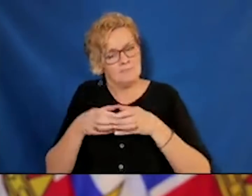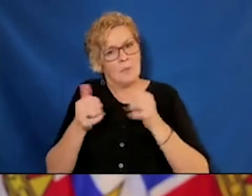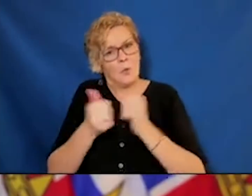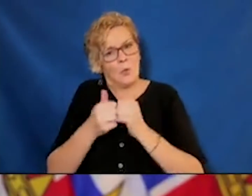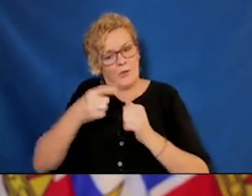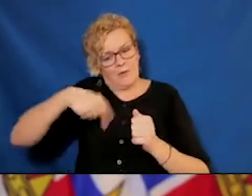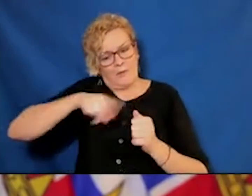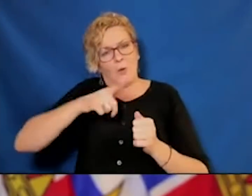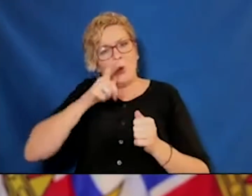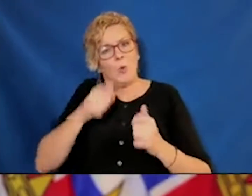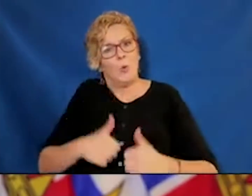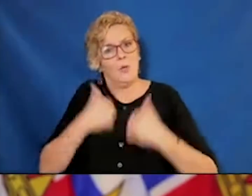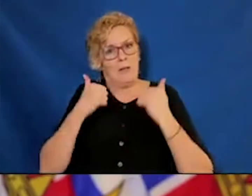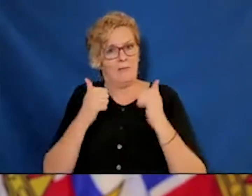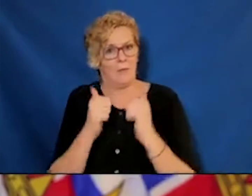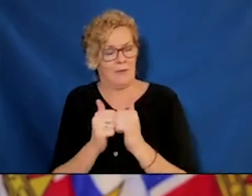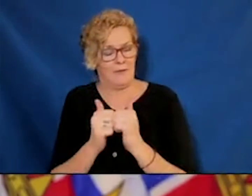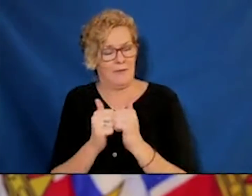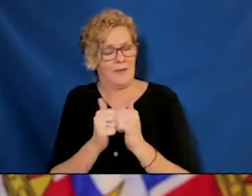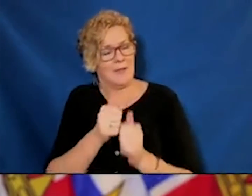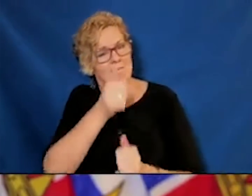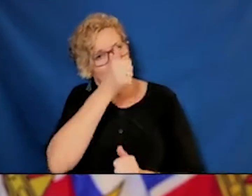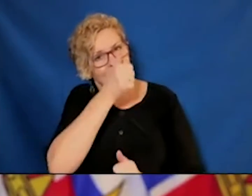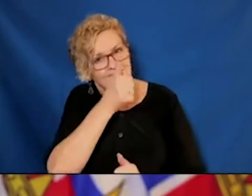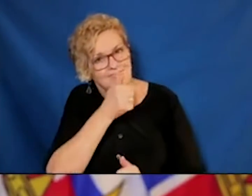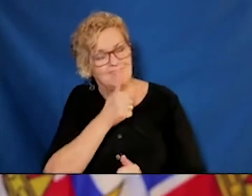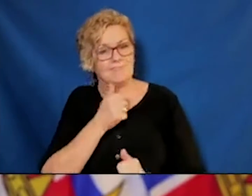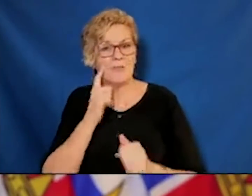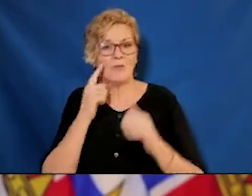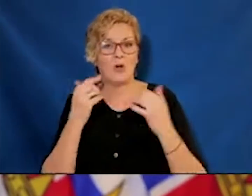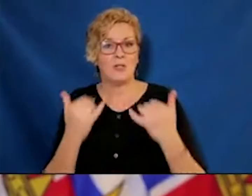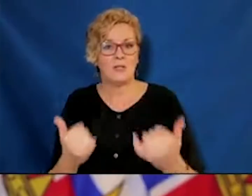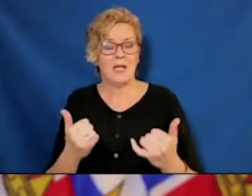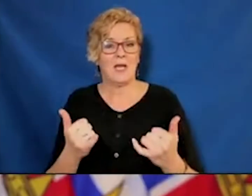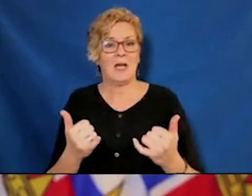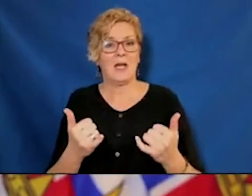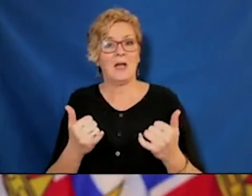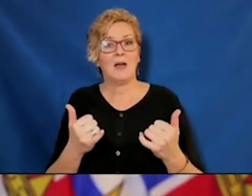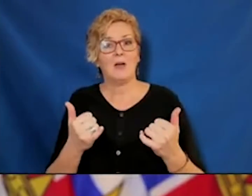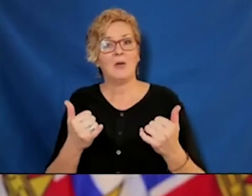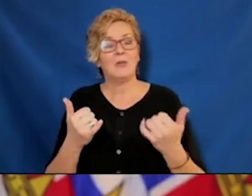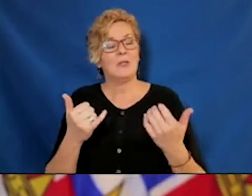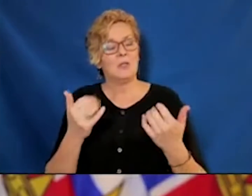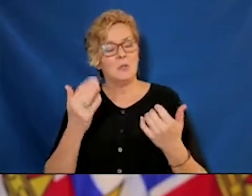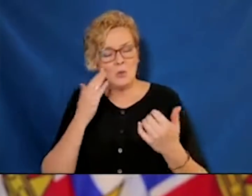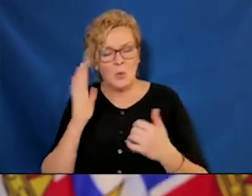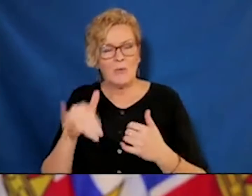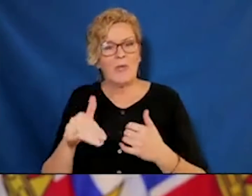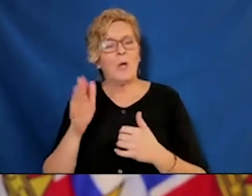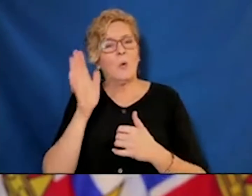be closer to the spring and closer to the light. And we will make this happen by